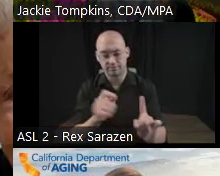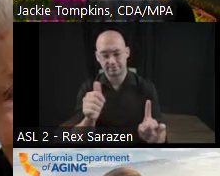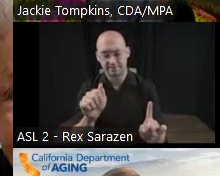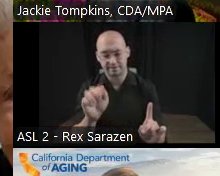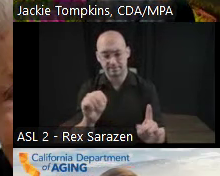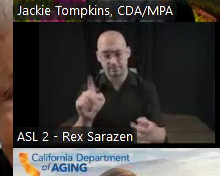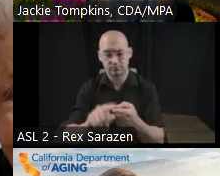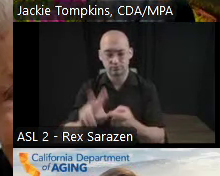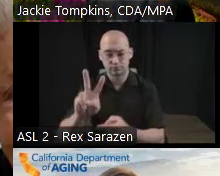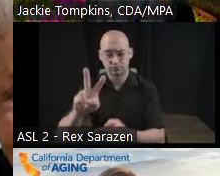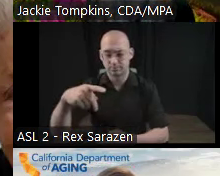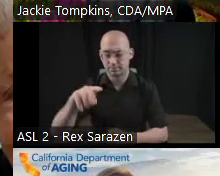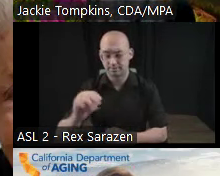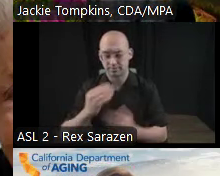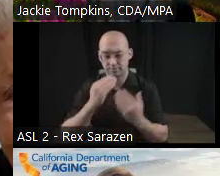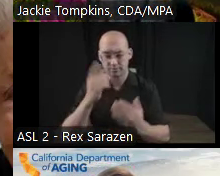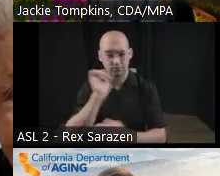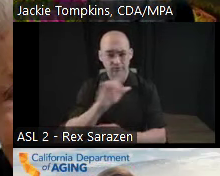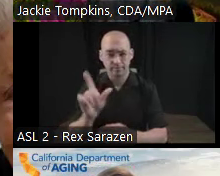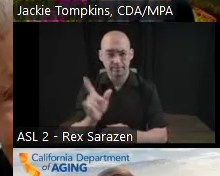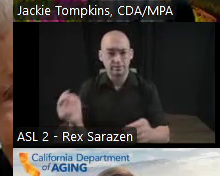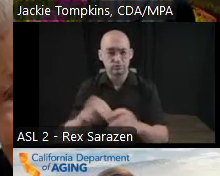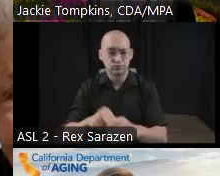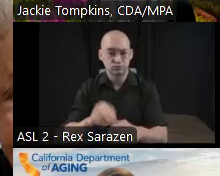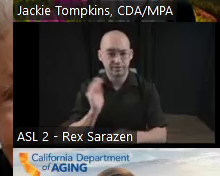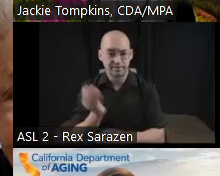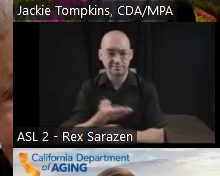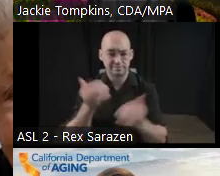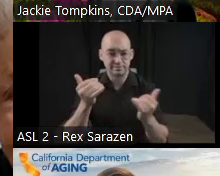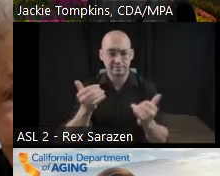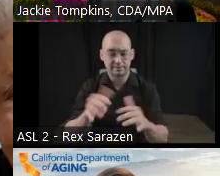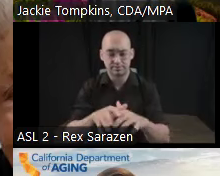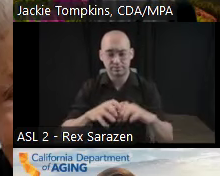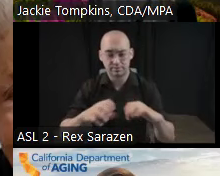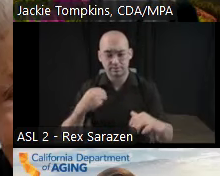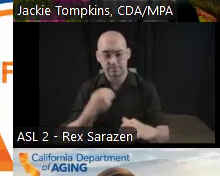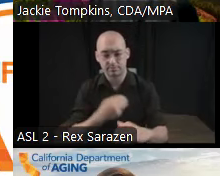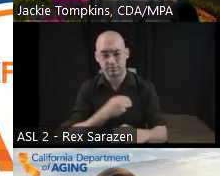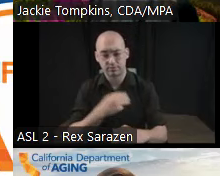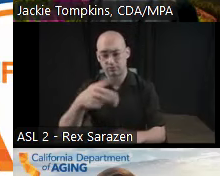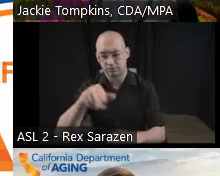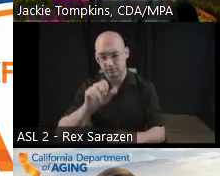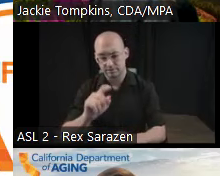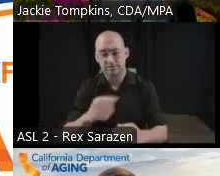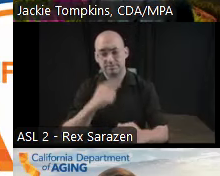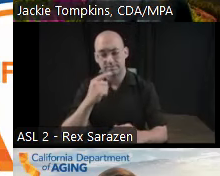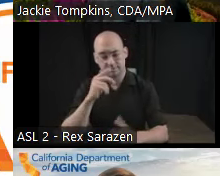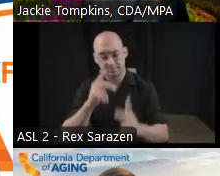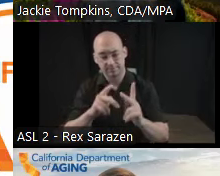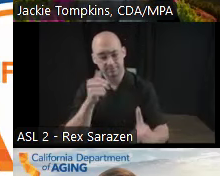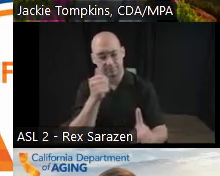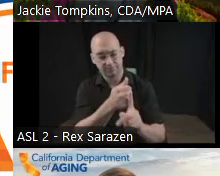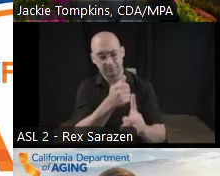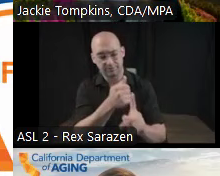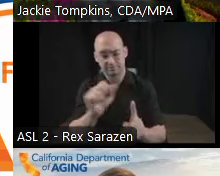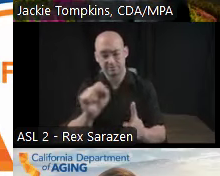p.m. Thank you to everybody who's joining us today, committee members, guests, as well as public stakeholders and partners. My